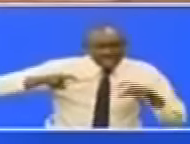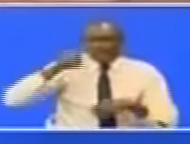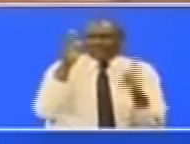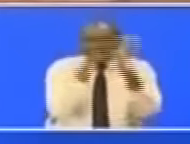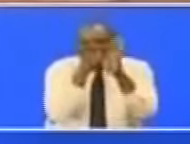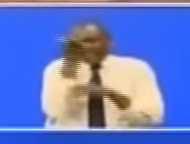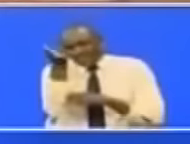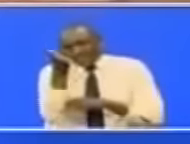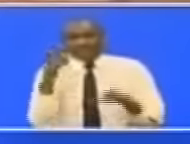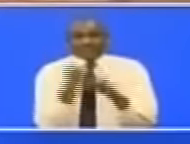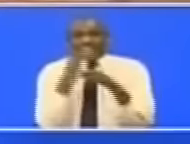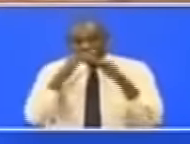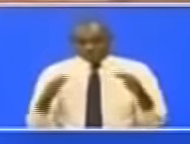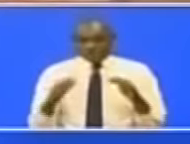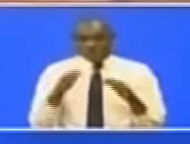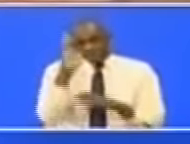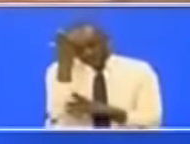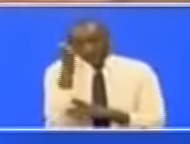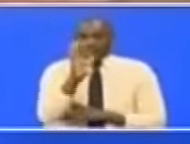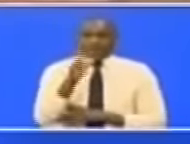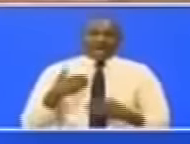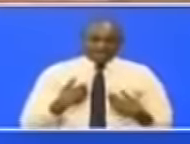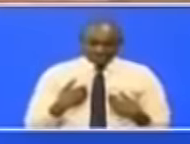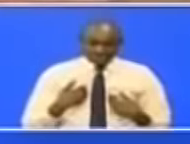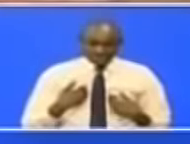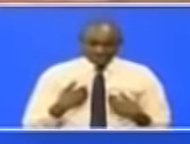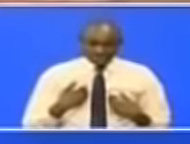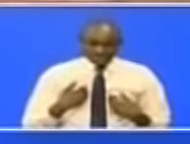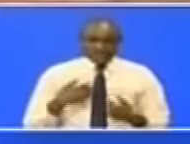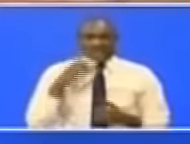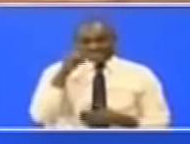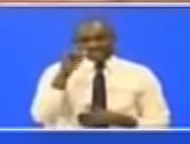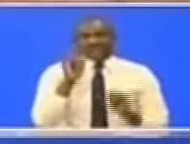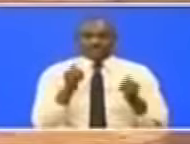adjacent house, weapons in hand. Trix Ingado, KTN News.